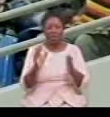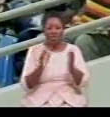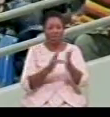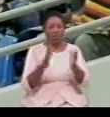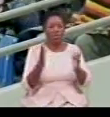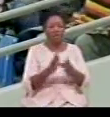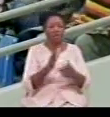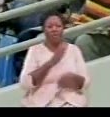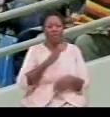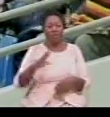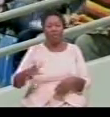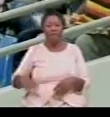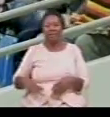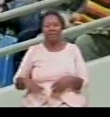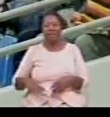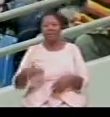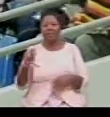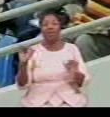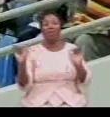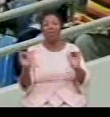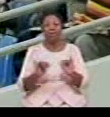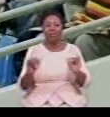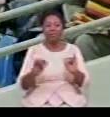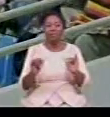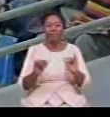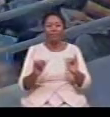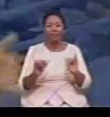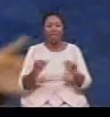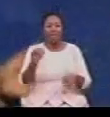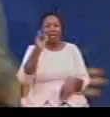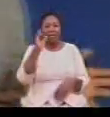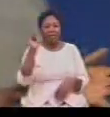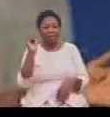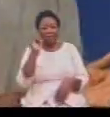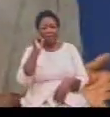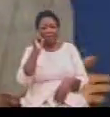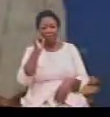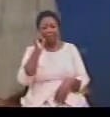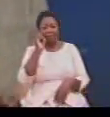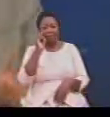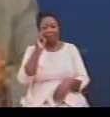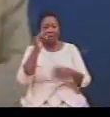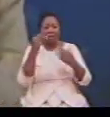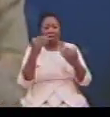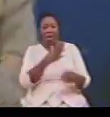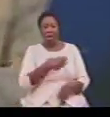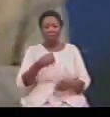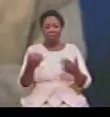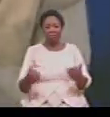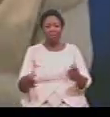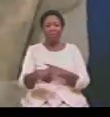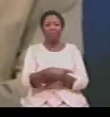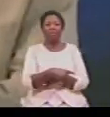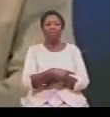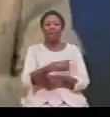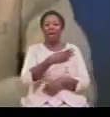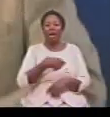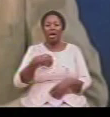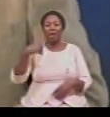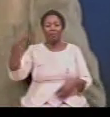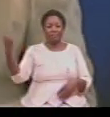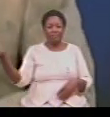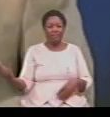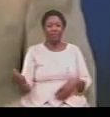Jesus Christ, the same, yesterday, and today,